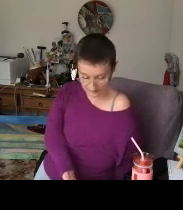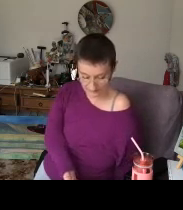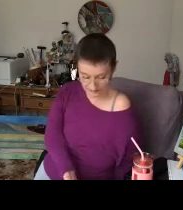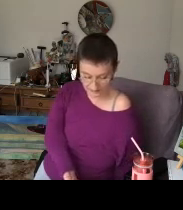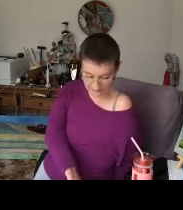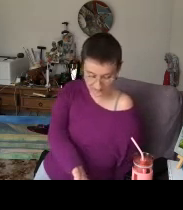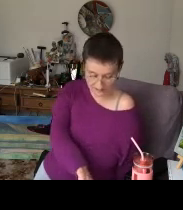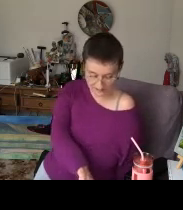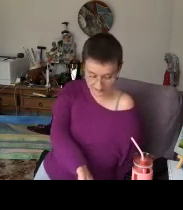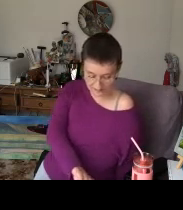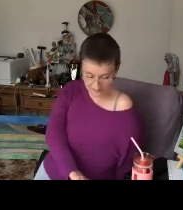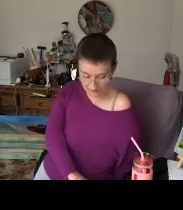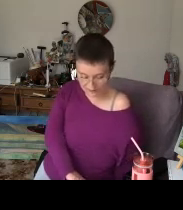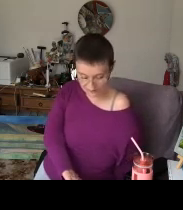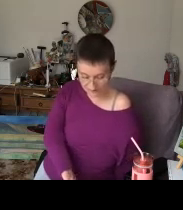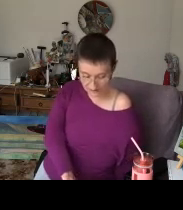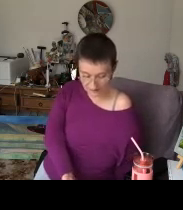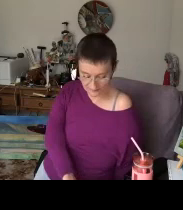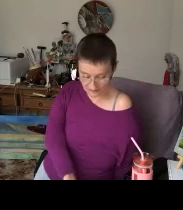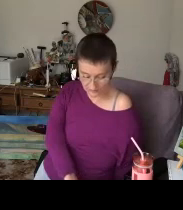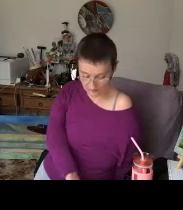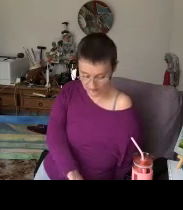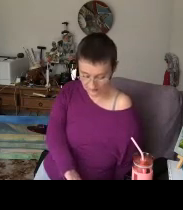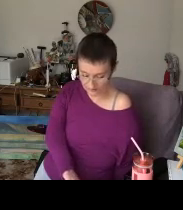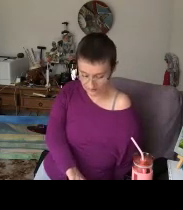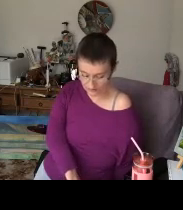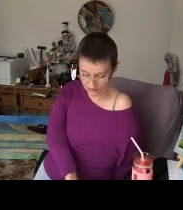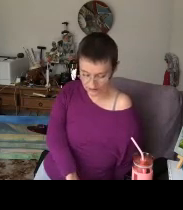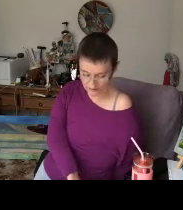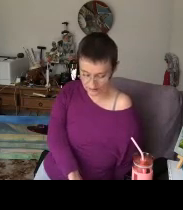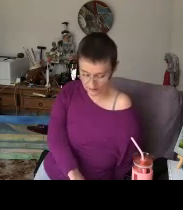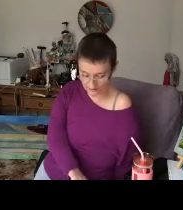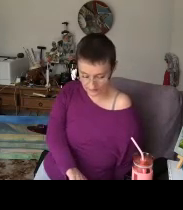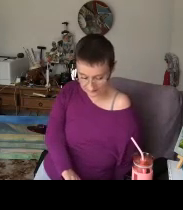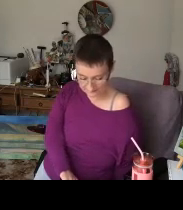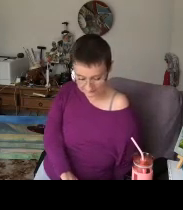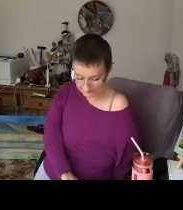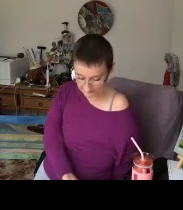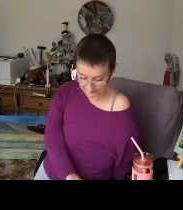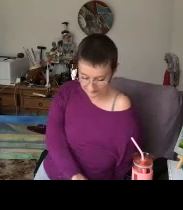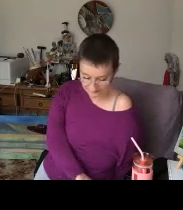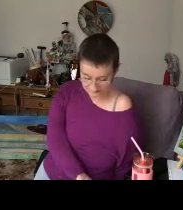there to signify silence, even though we think there's no such thing as silence.